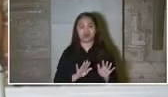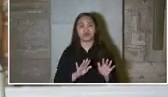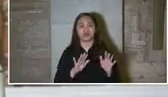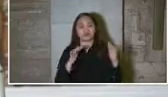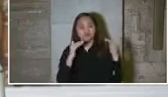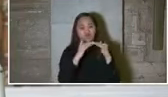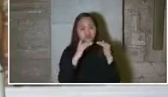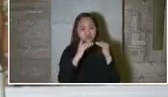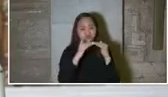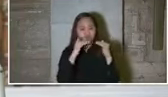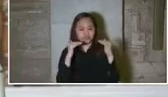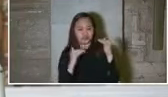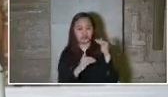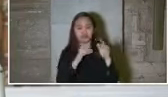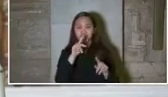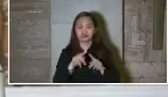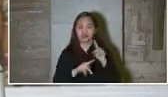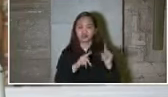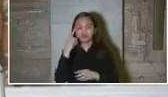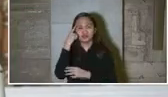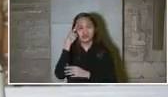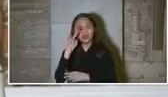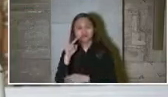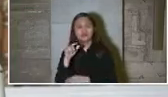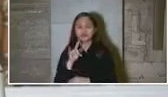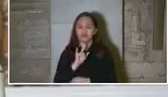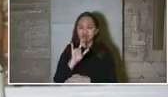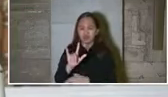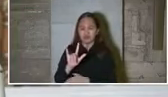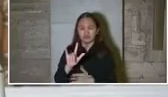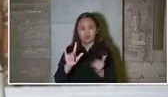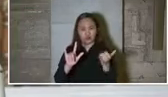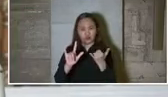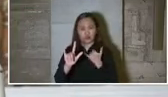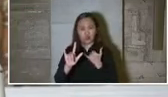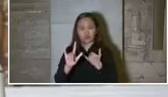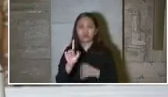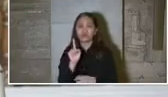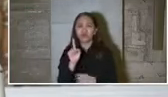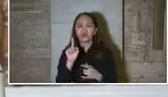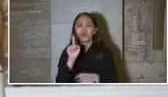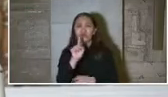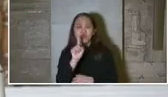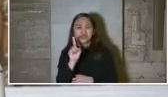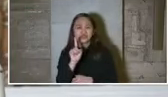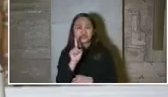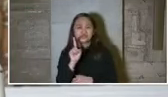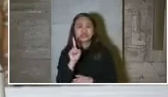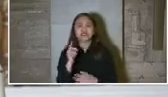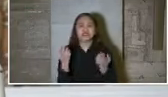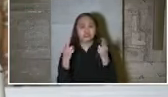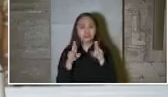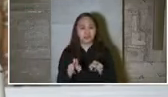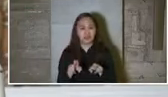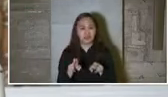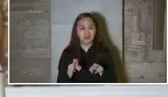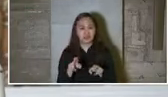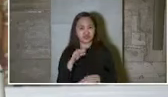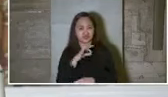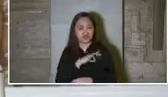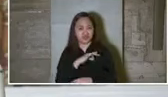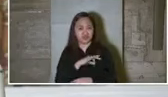unjust. For if you love those who love you, what recompense will you have? Do